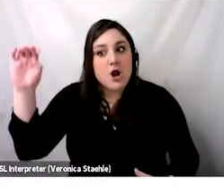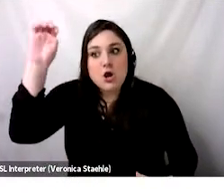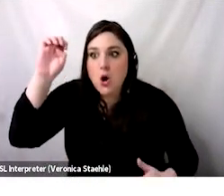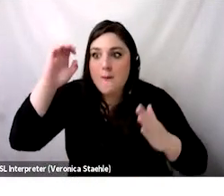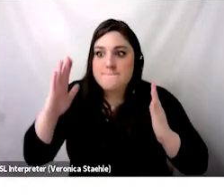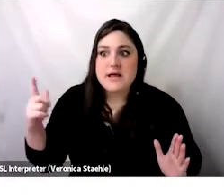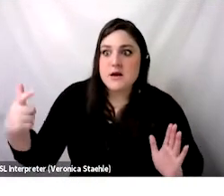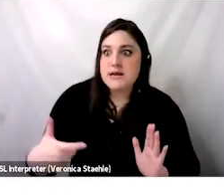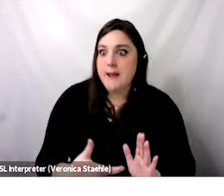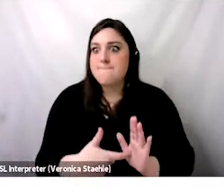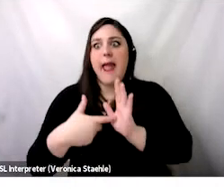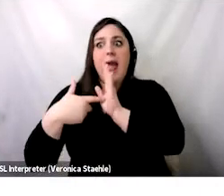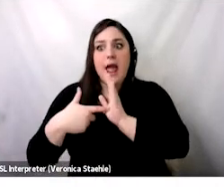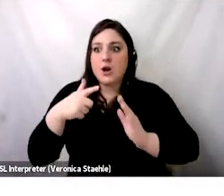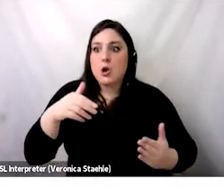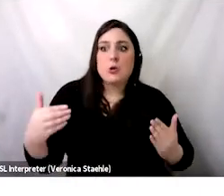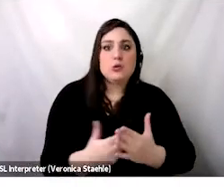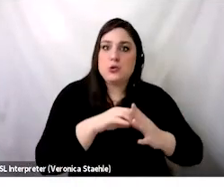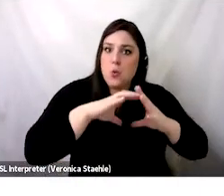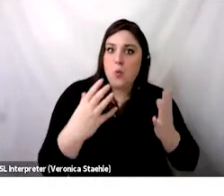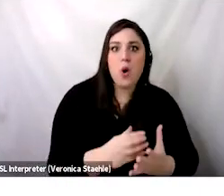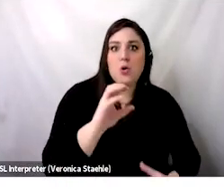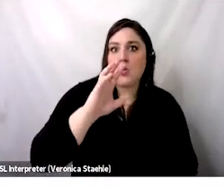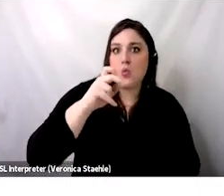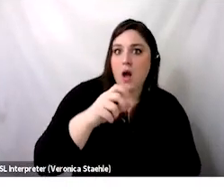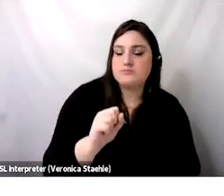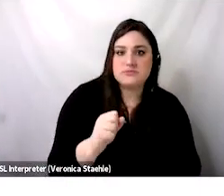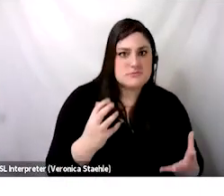crops, resulting in an increase in labor.